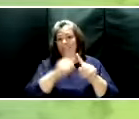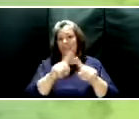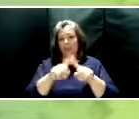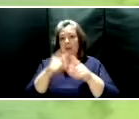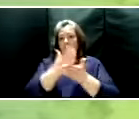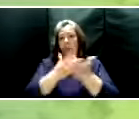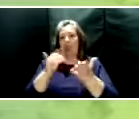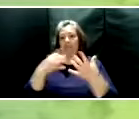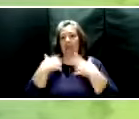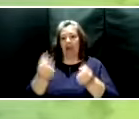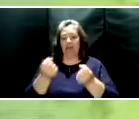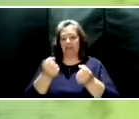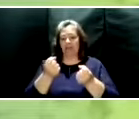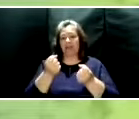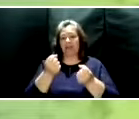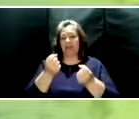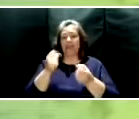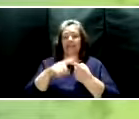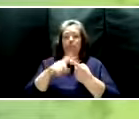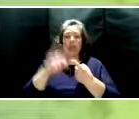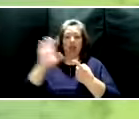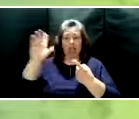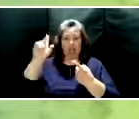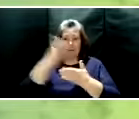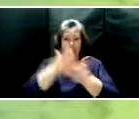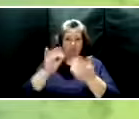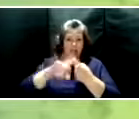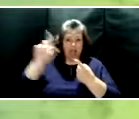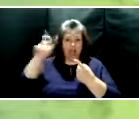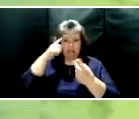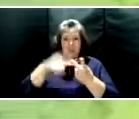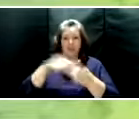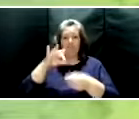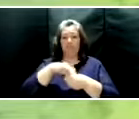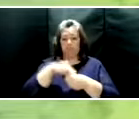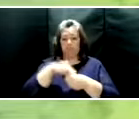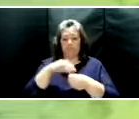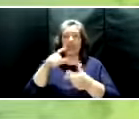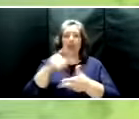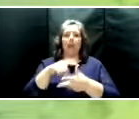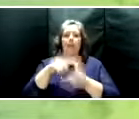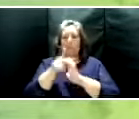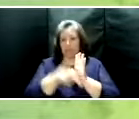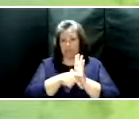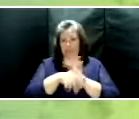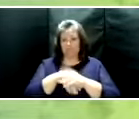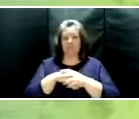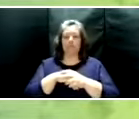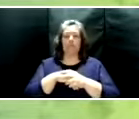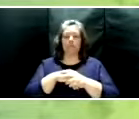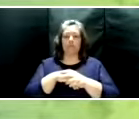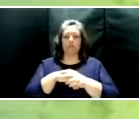health are rooted in government, voting, and policy. And